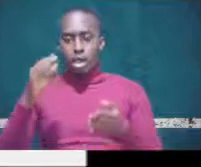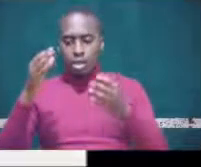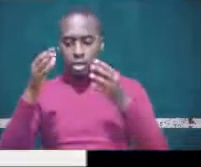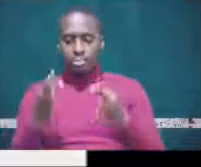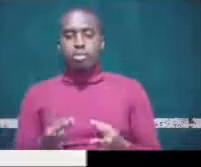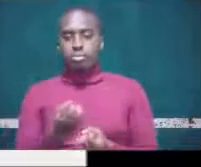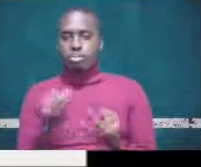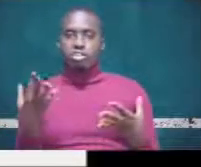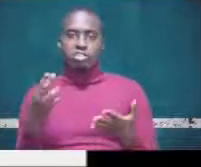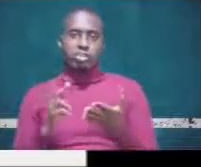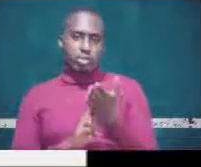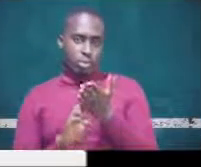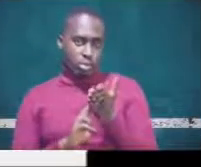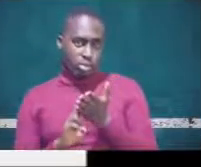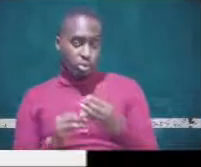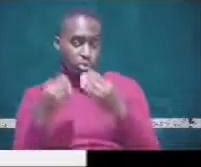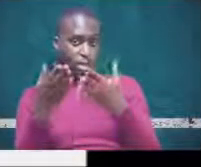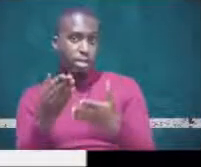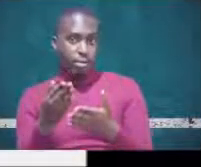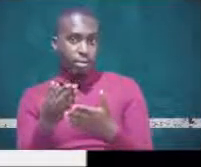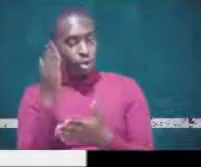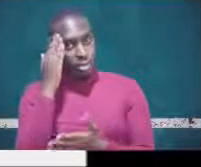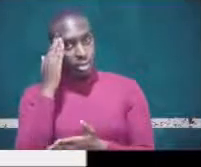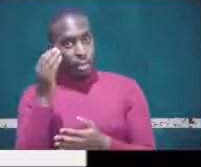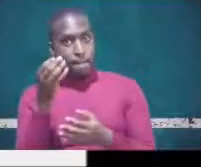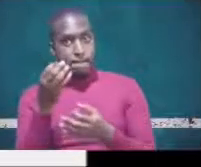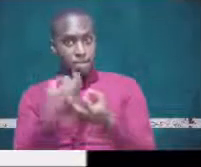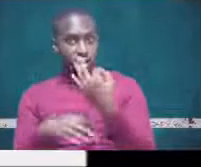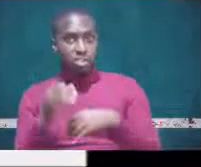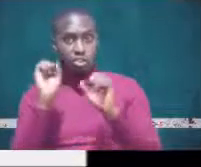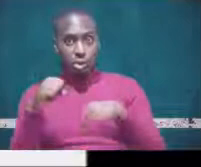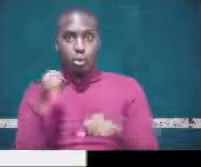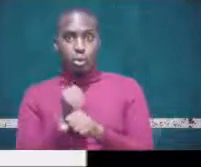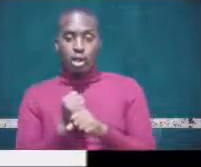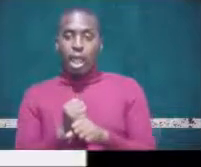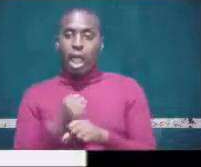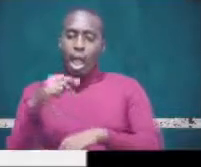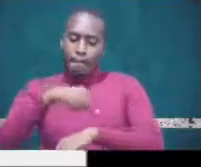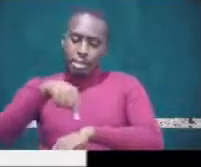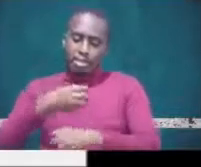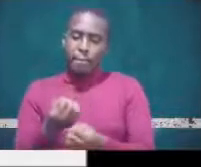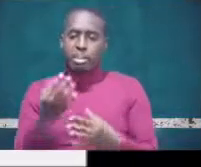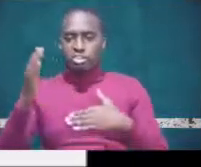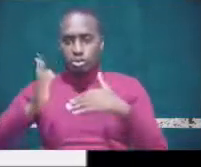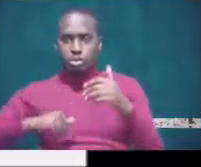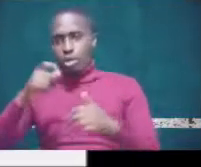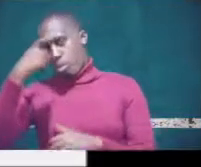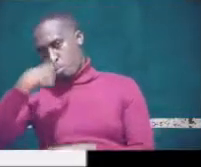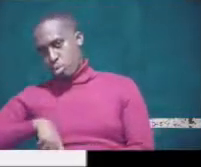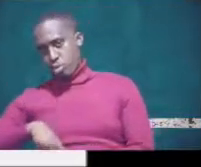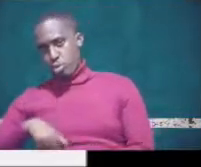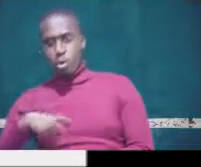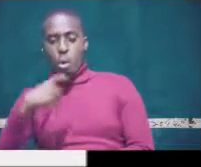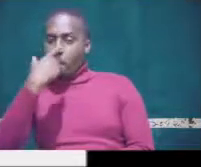due to the use of machines. You all know that machines may operate for long hours than human beings. Human